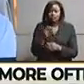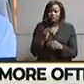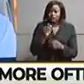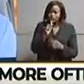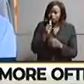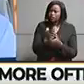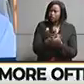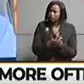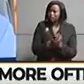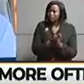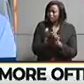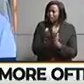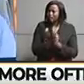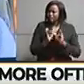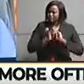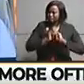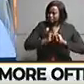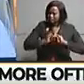and